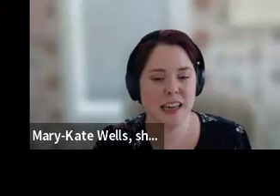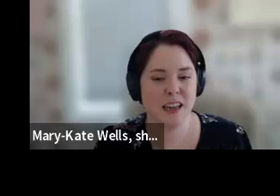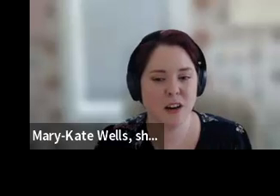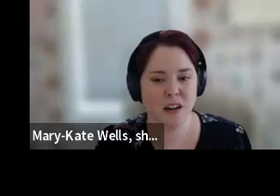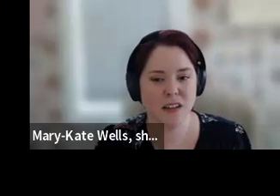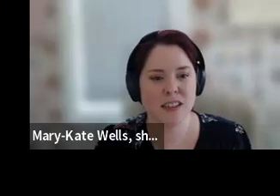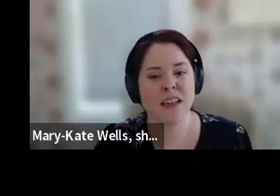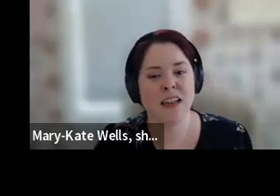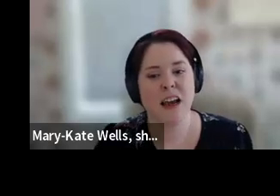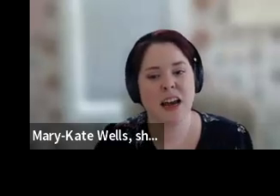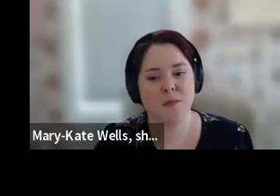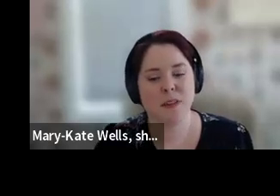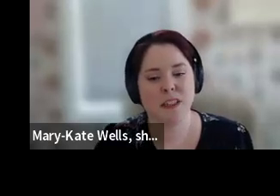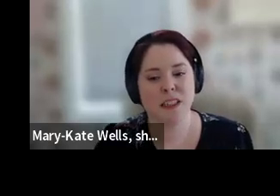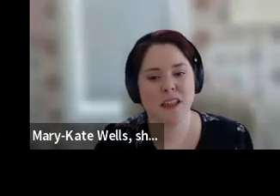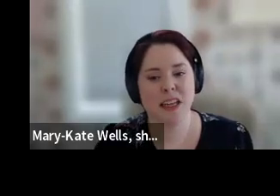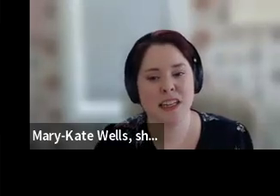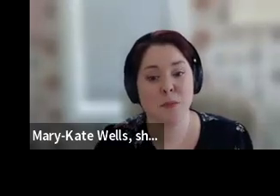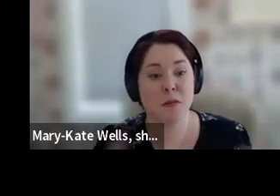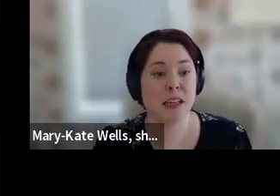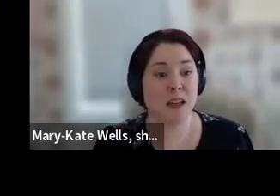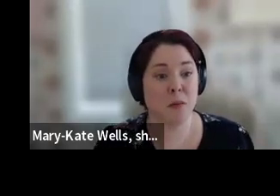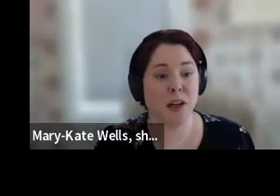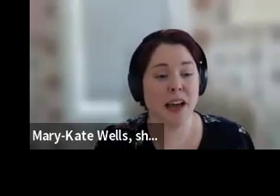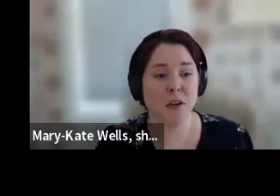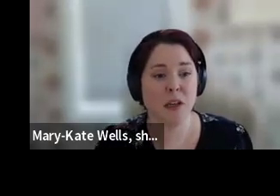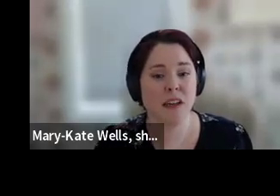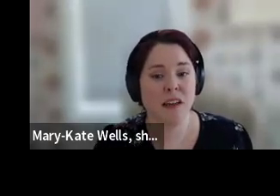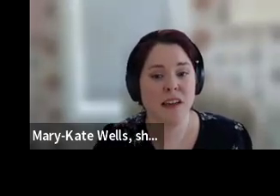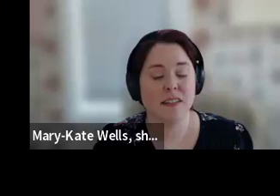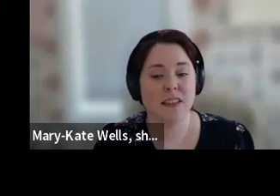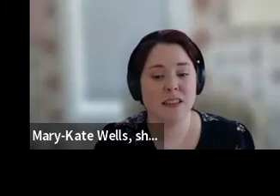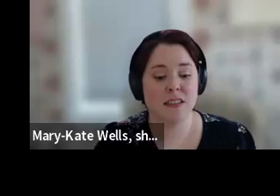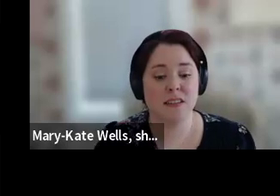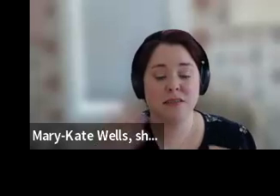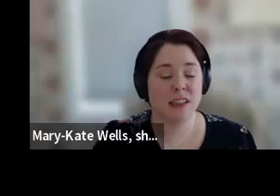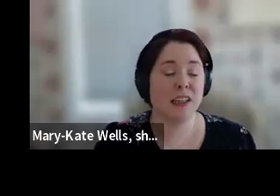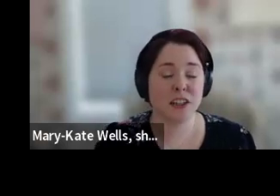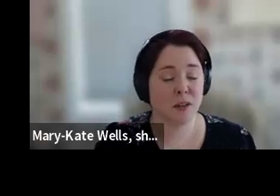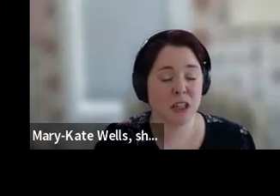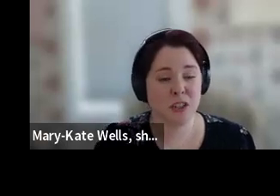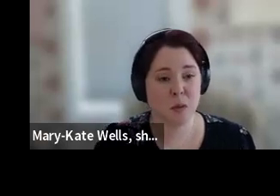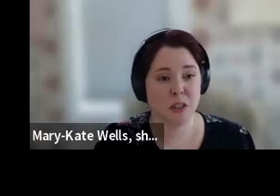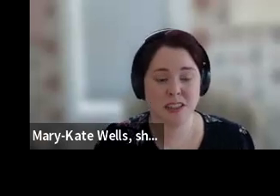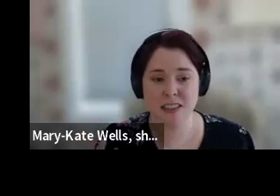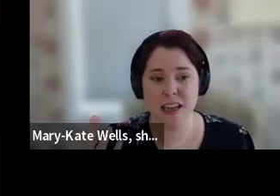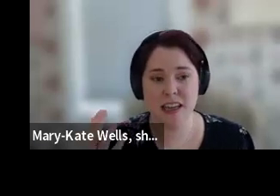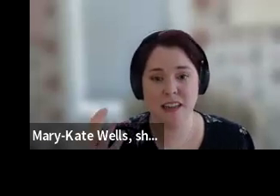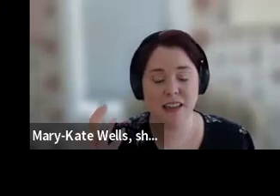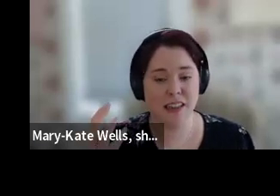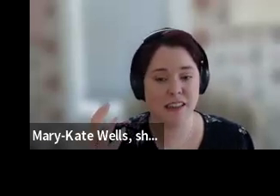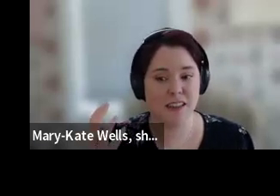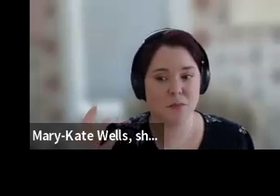Paula's TA calls, is public input. How do we hear from